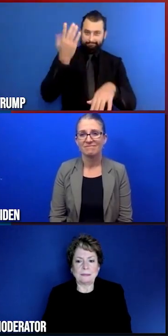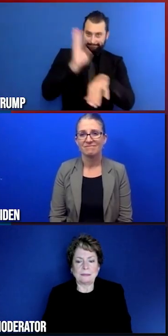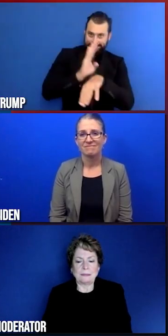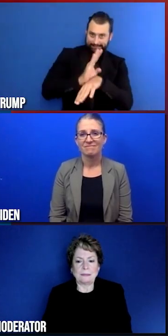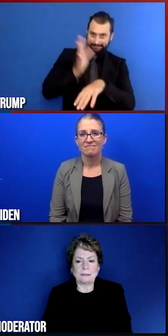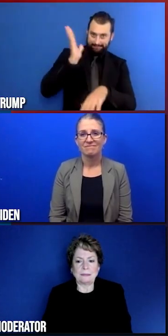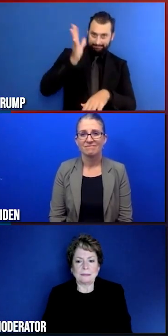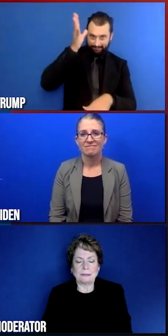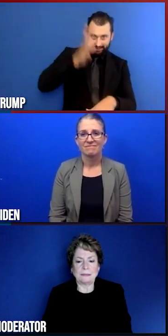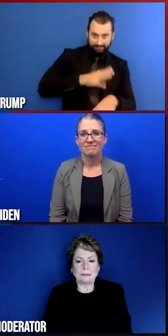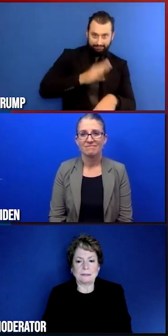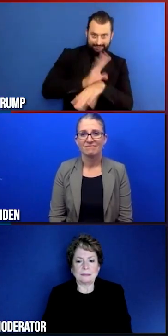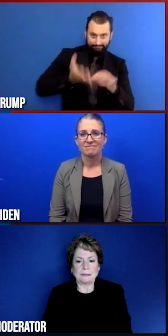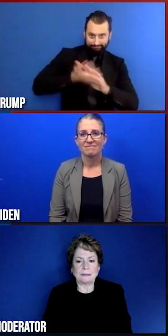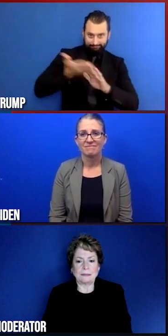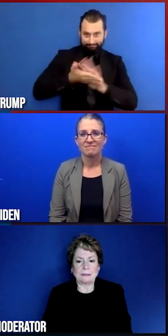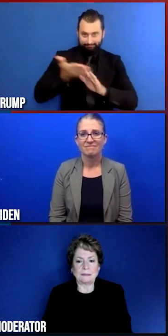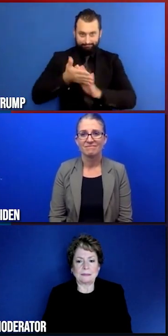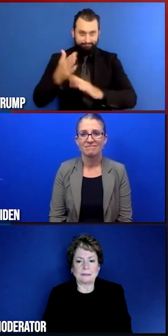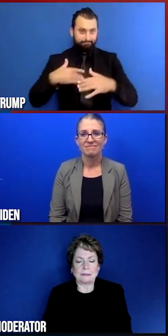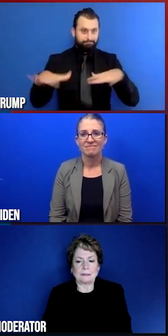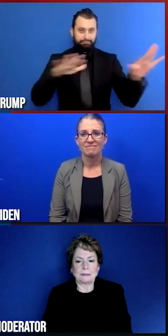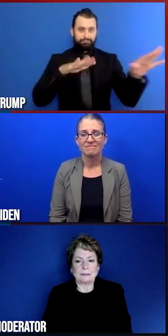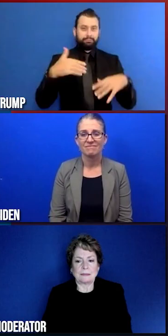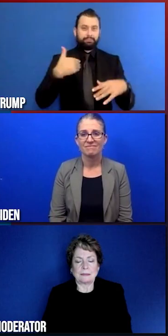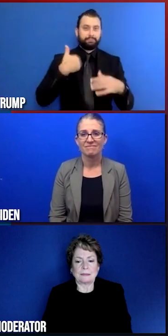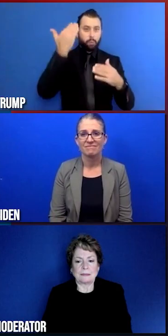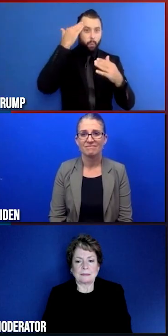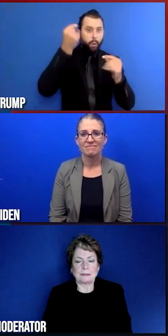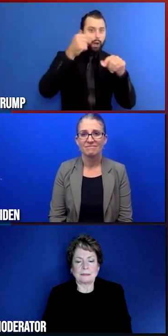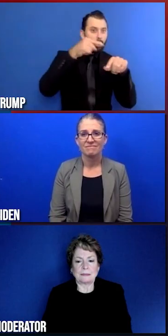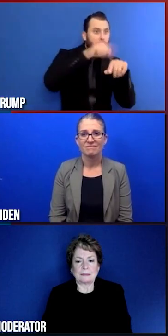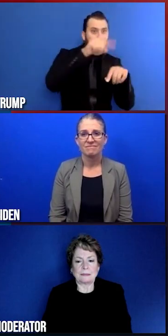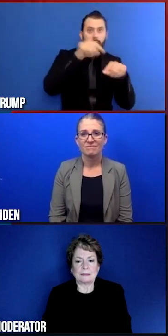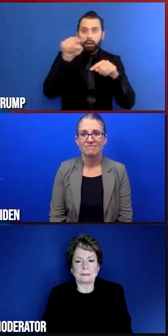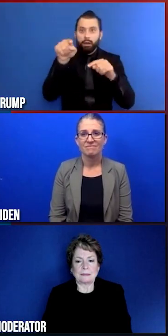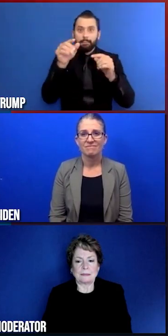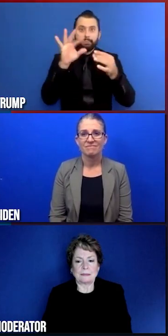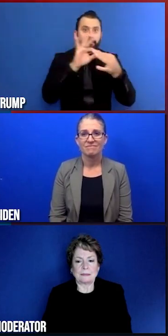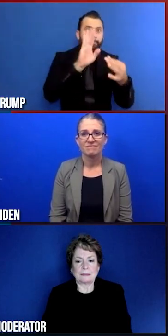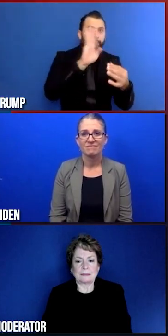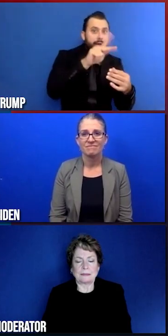2013. That's what it was. It was opened it was closed in 2015, I